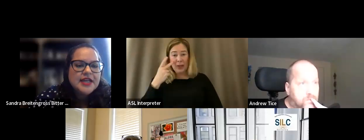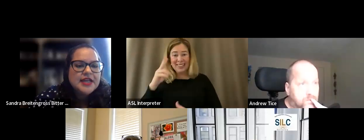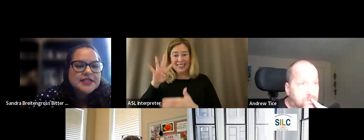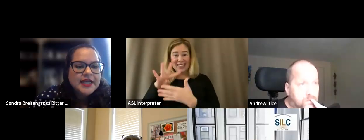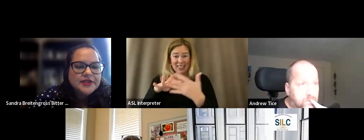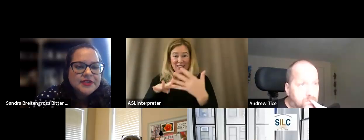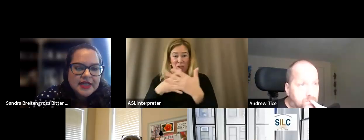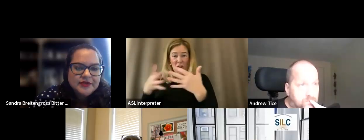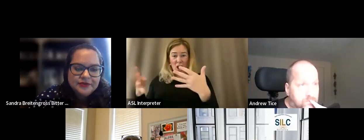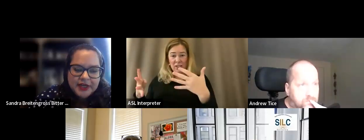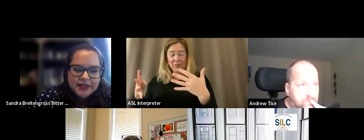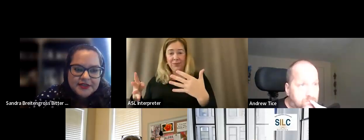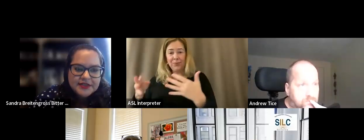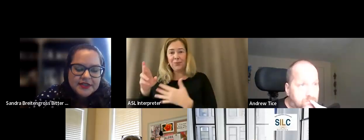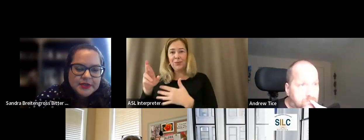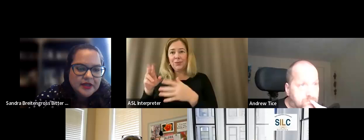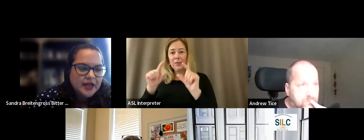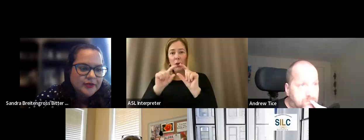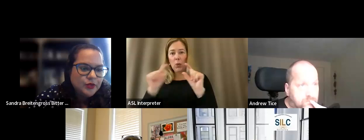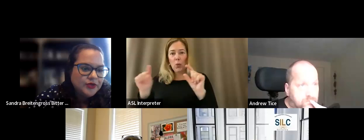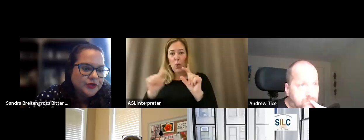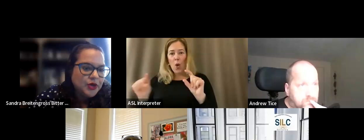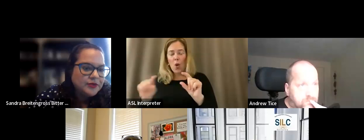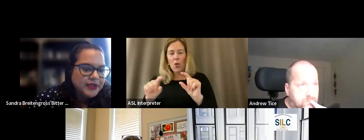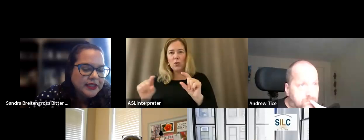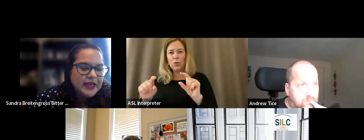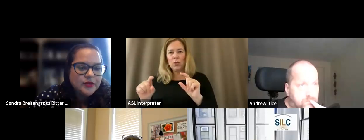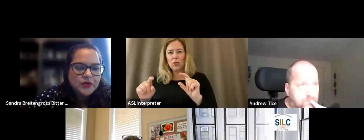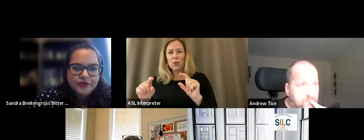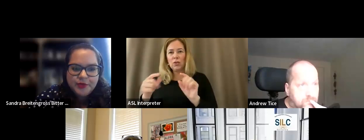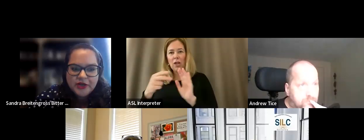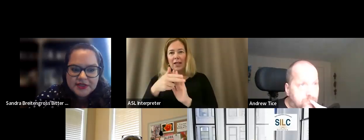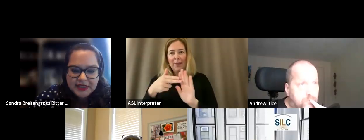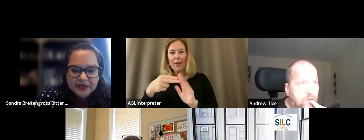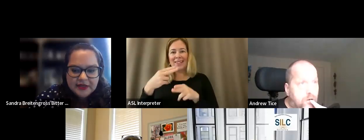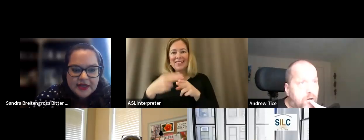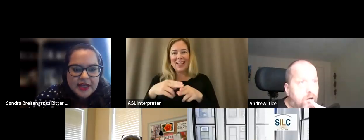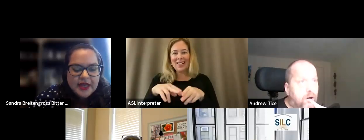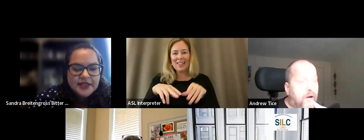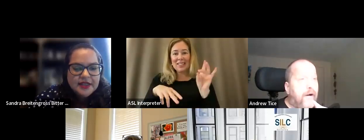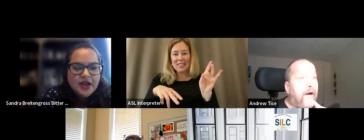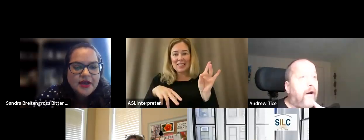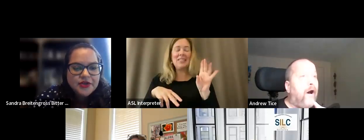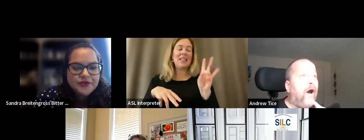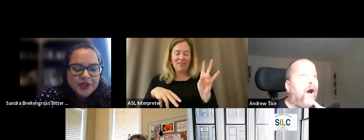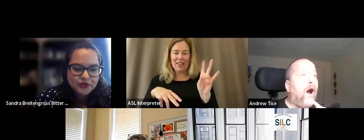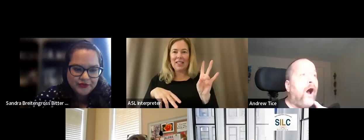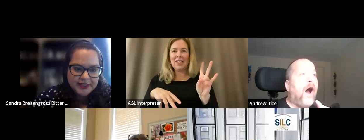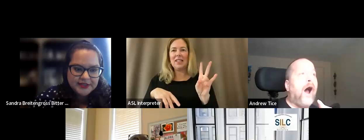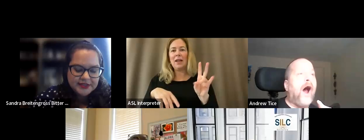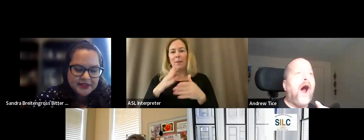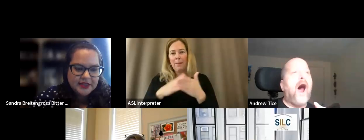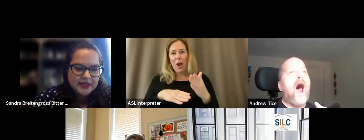as Title VII funds, one for Part B and one for Part C, and then other